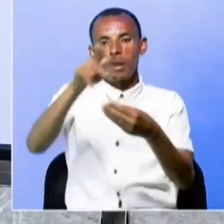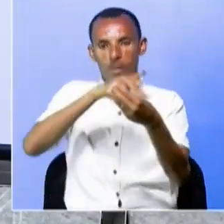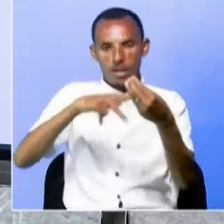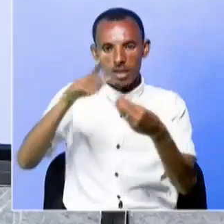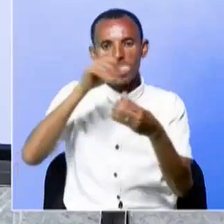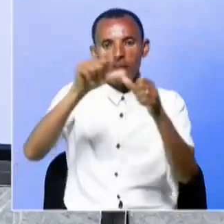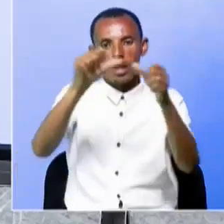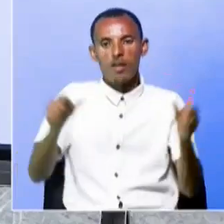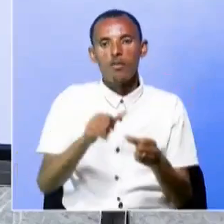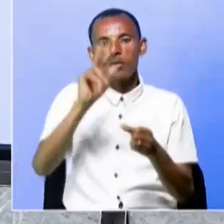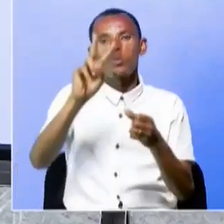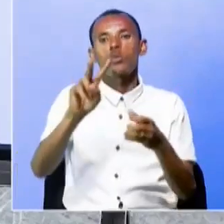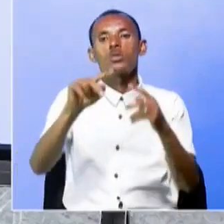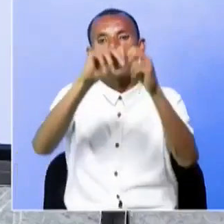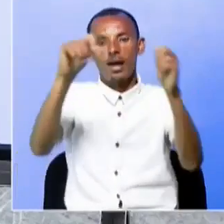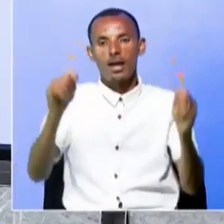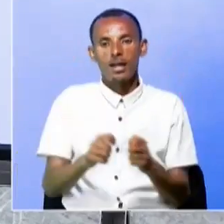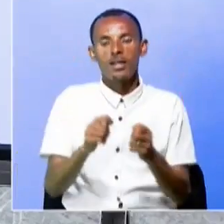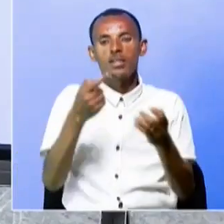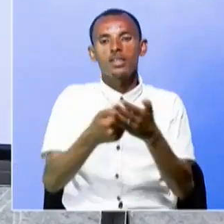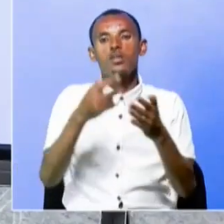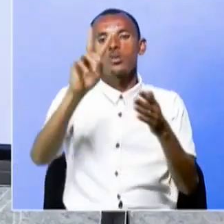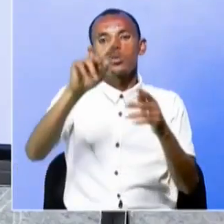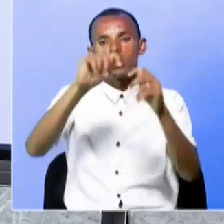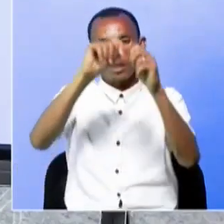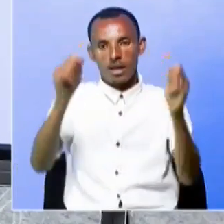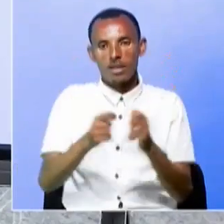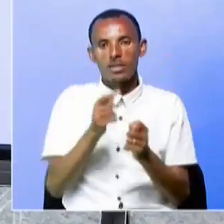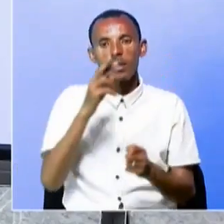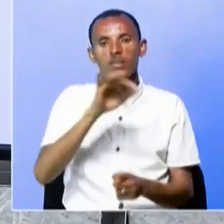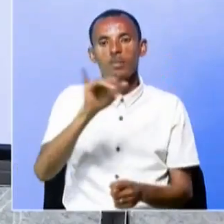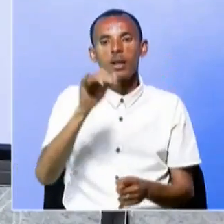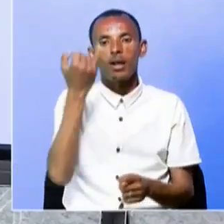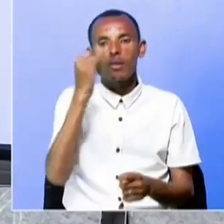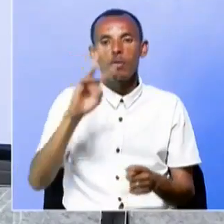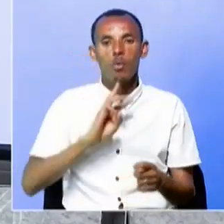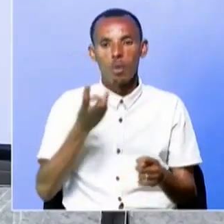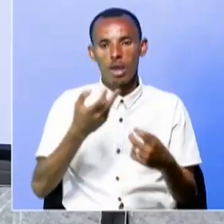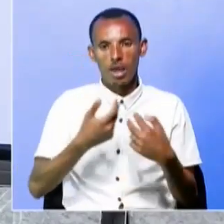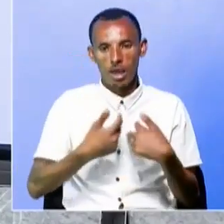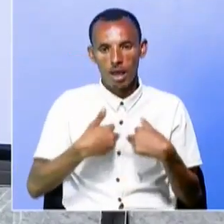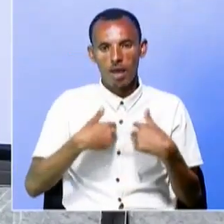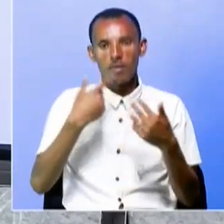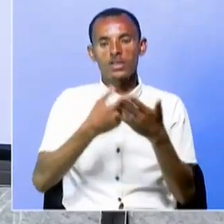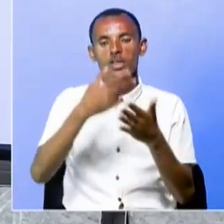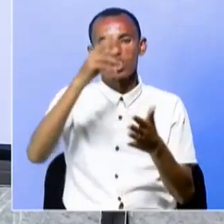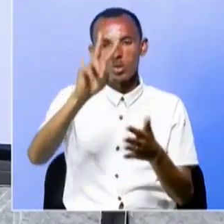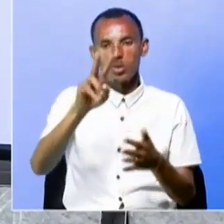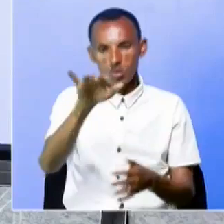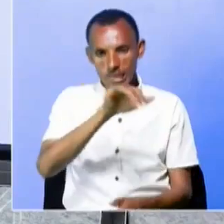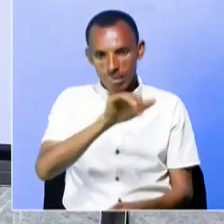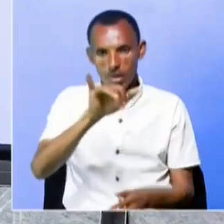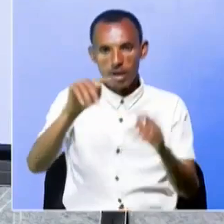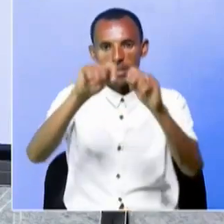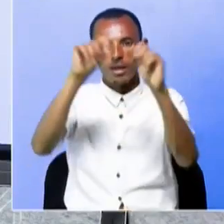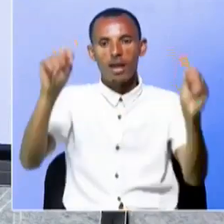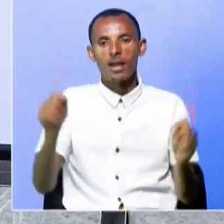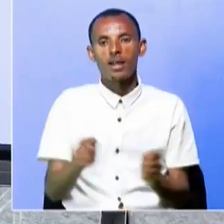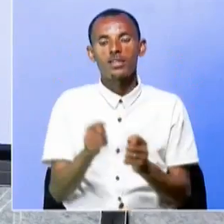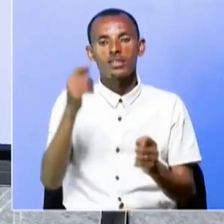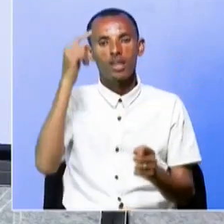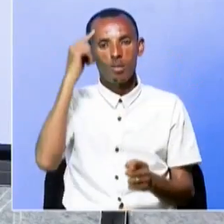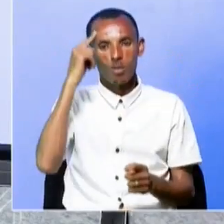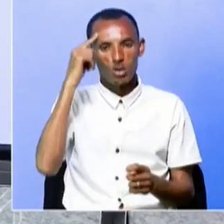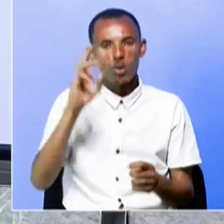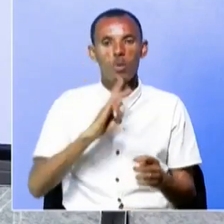two triangles where those two triangles are similar. So if we have these two similar triangles, suppose we